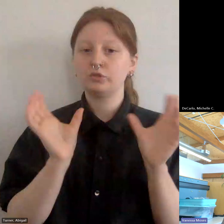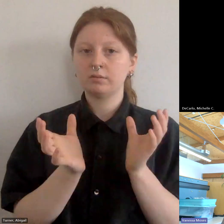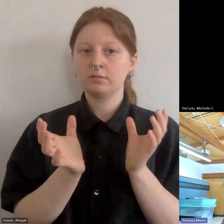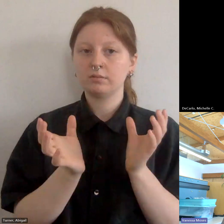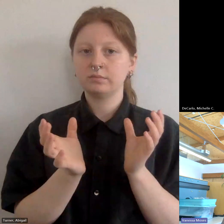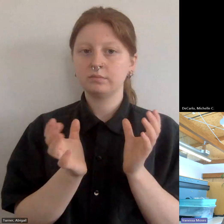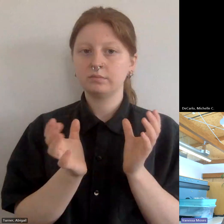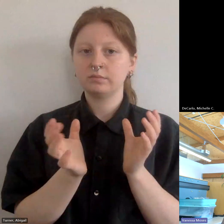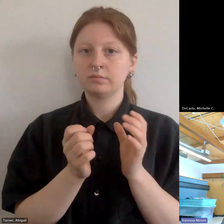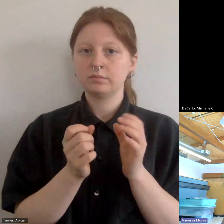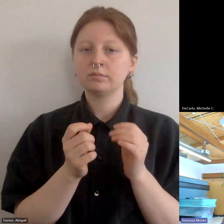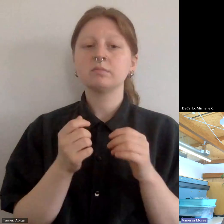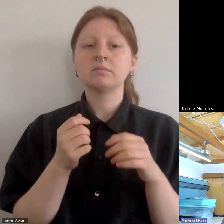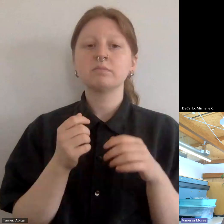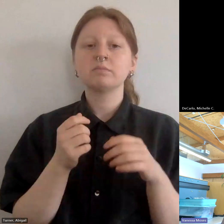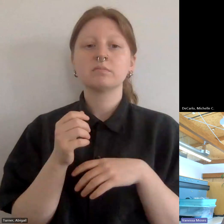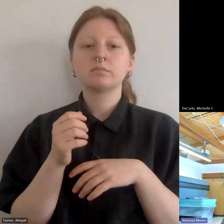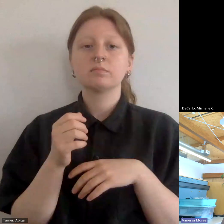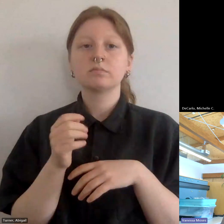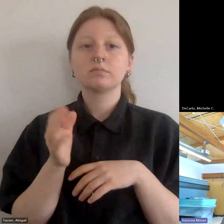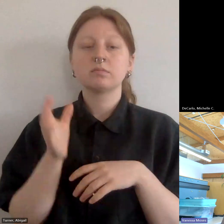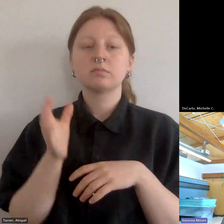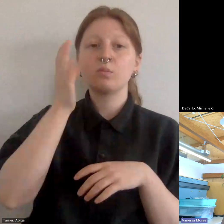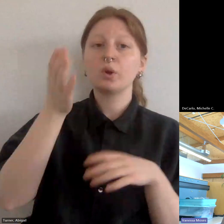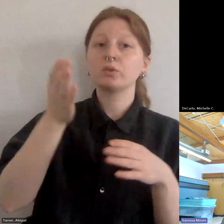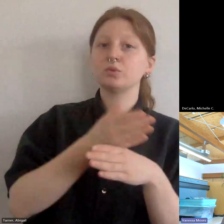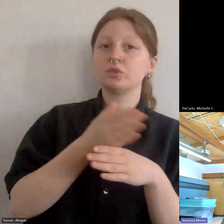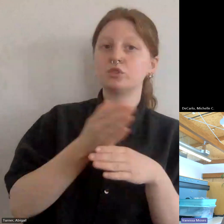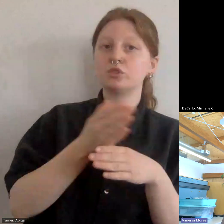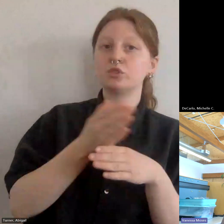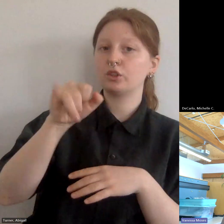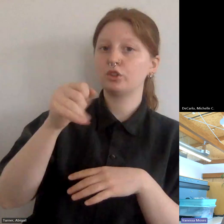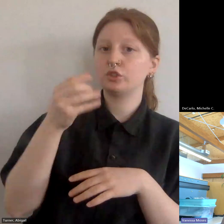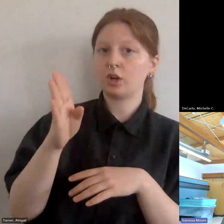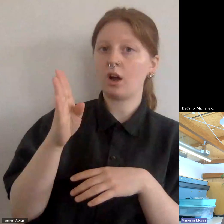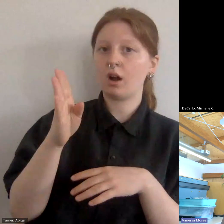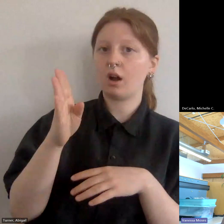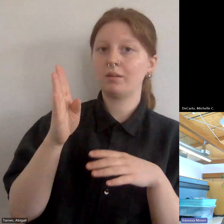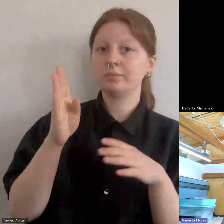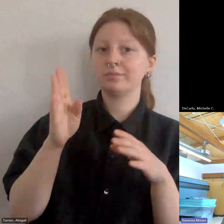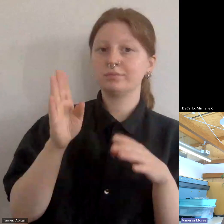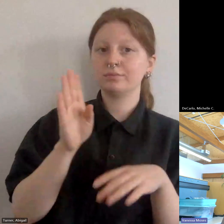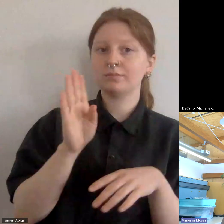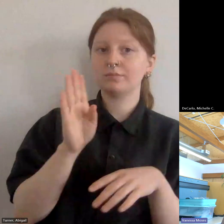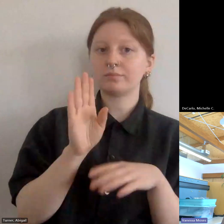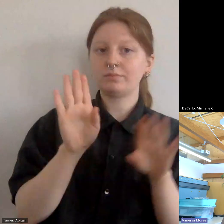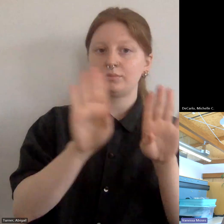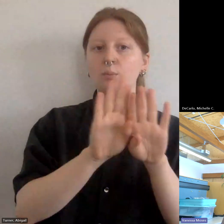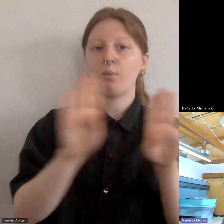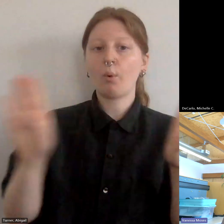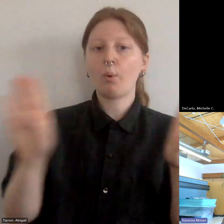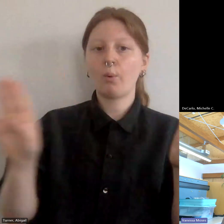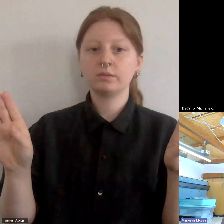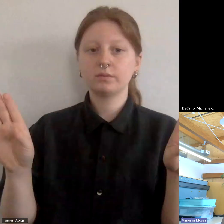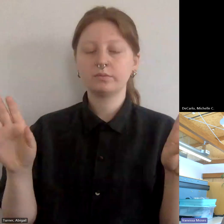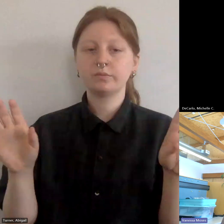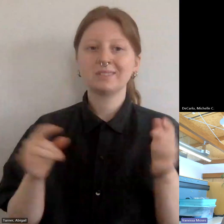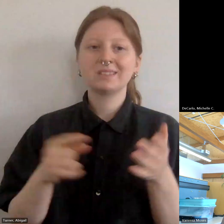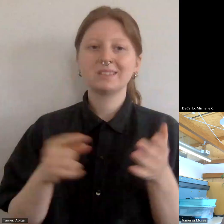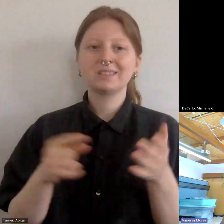I'm going to share a job board. I would say it's important that sometimes on job boards you'll just see